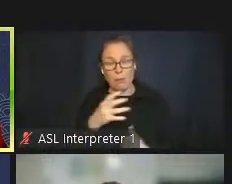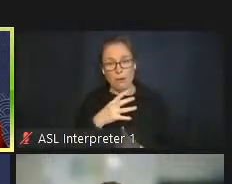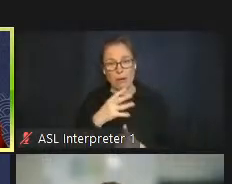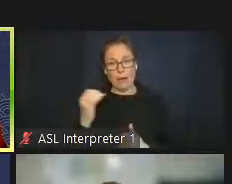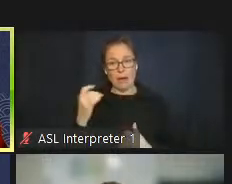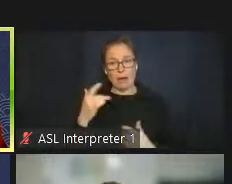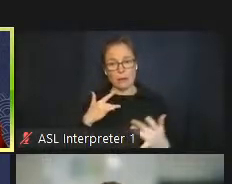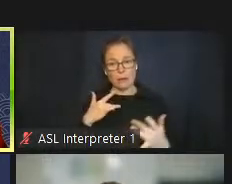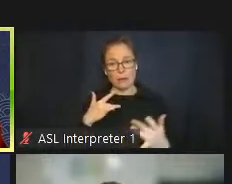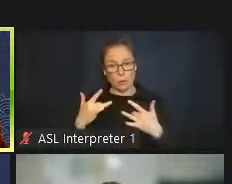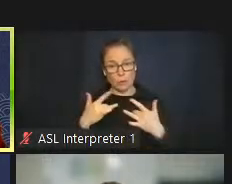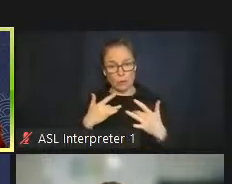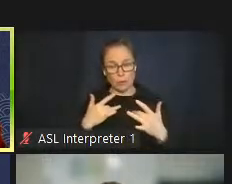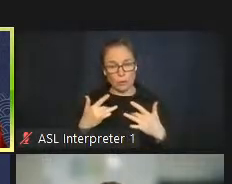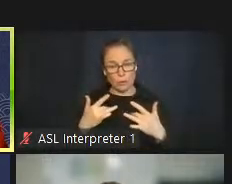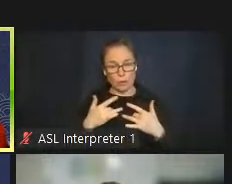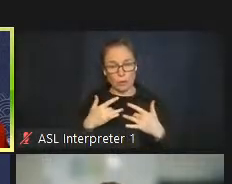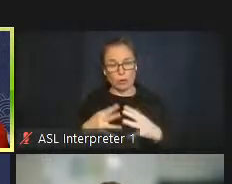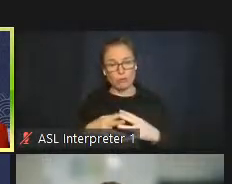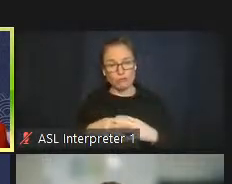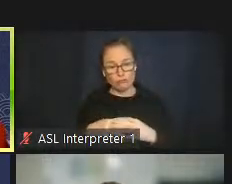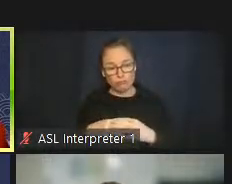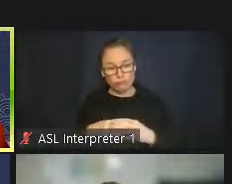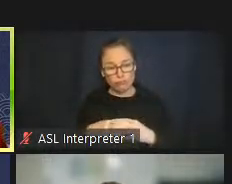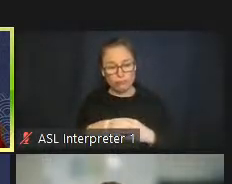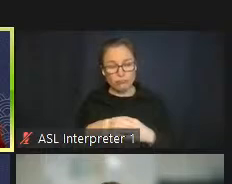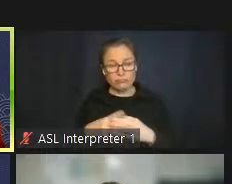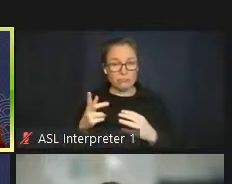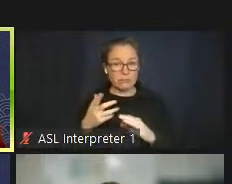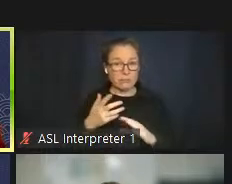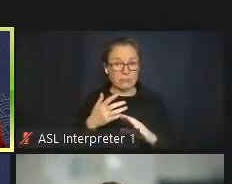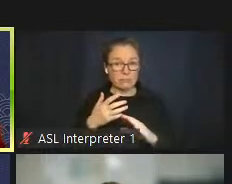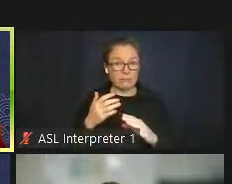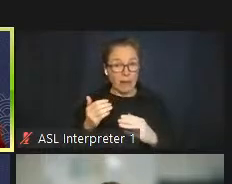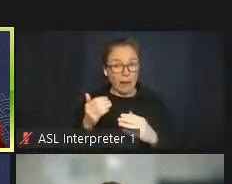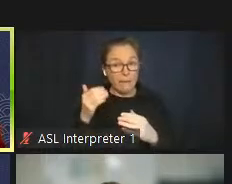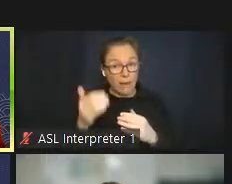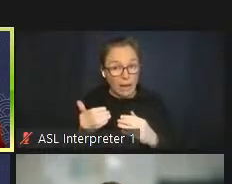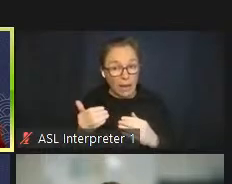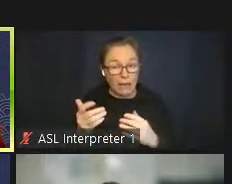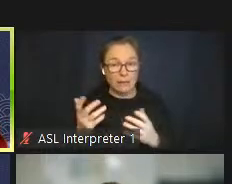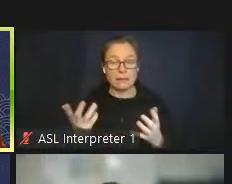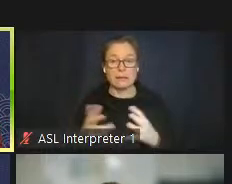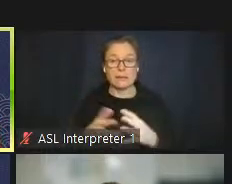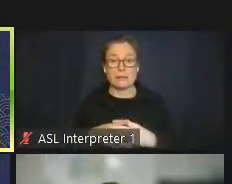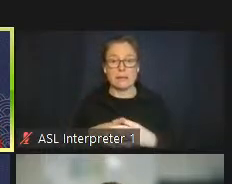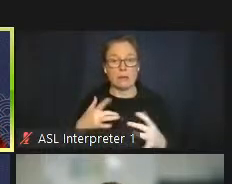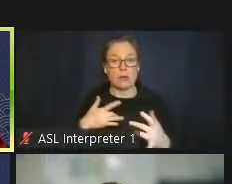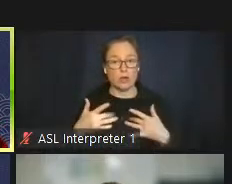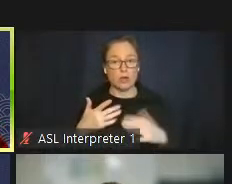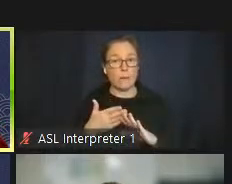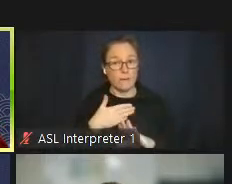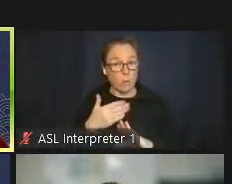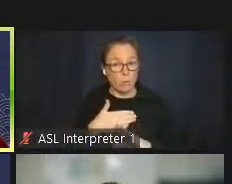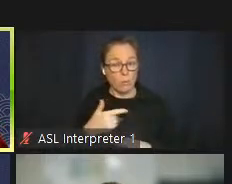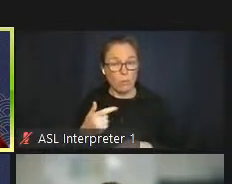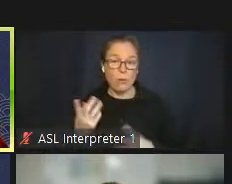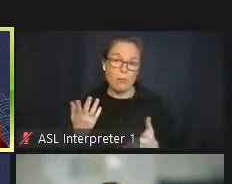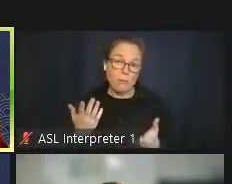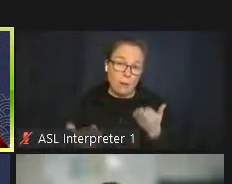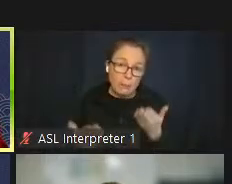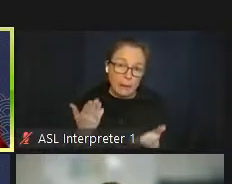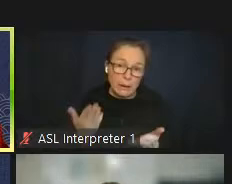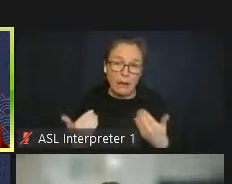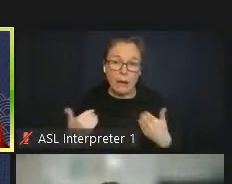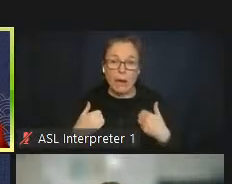concerned that in advance of actually going through this, that we might have